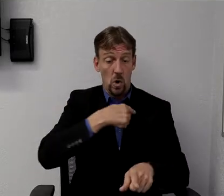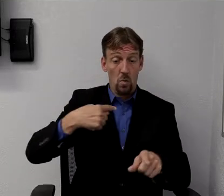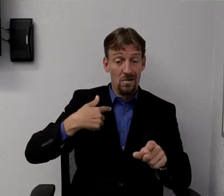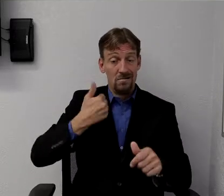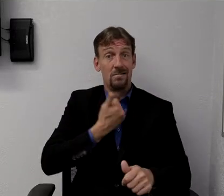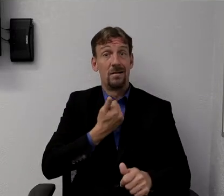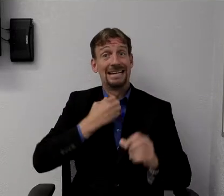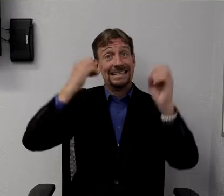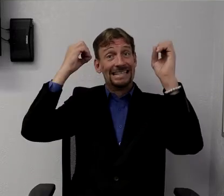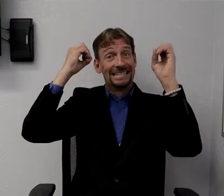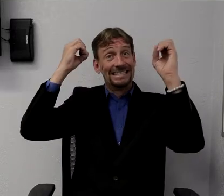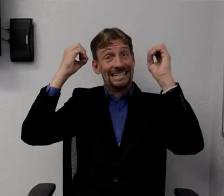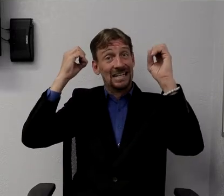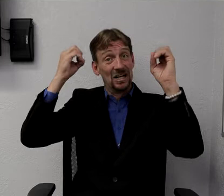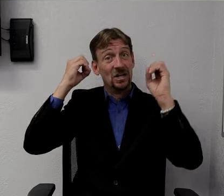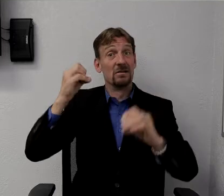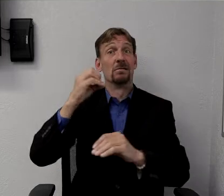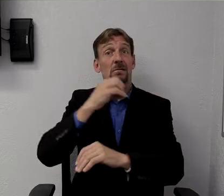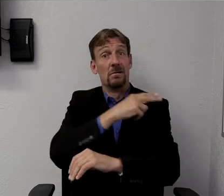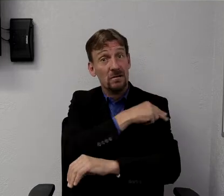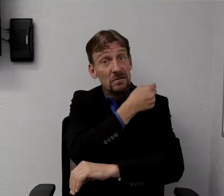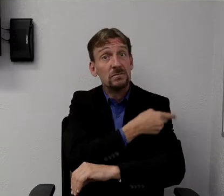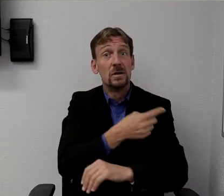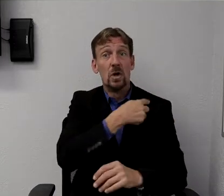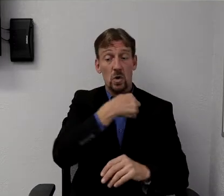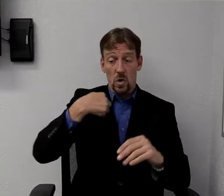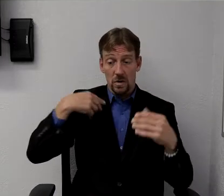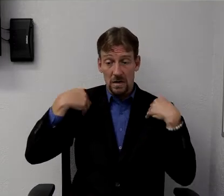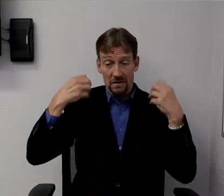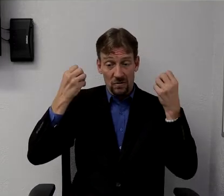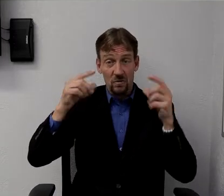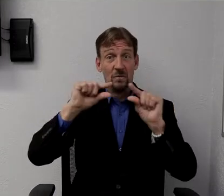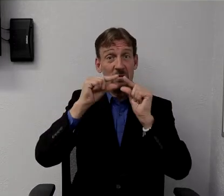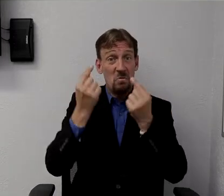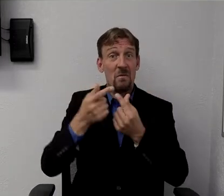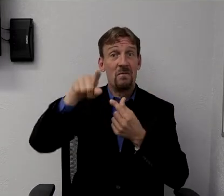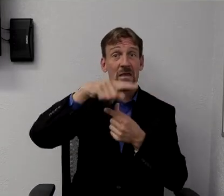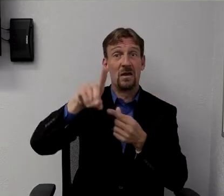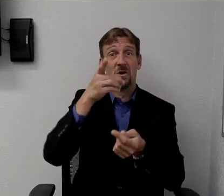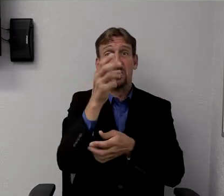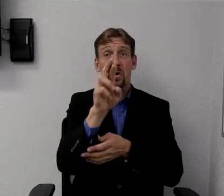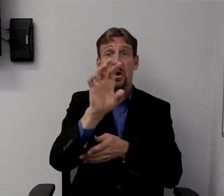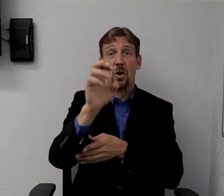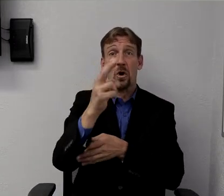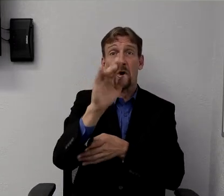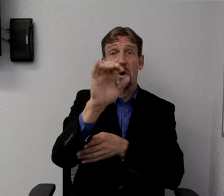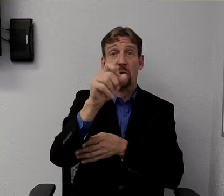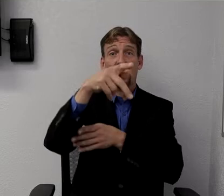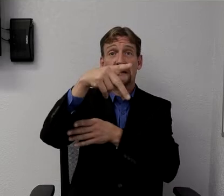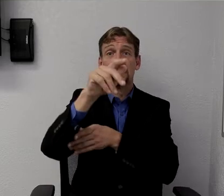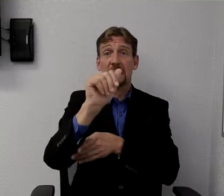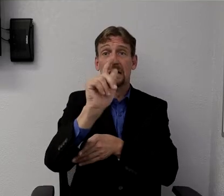formal office of research that's led by Dr. Chris Patty. In fact, Dr. Patty is a member of our